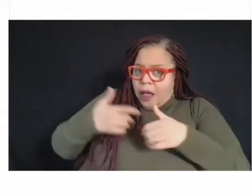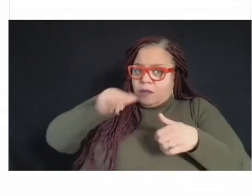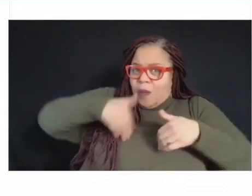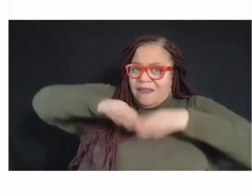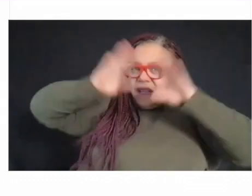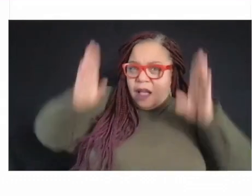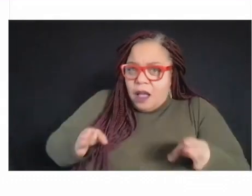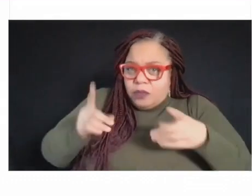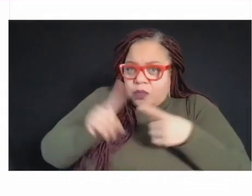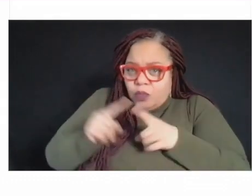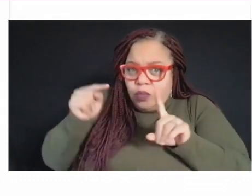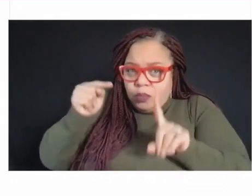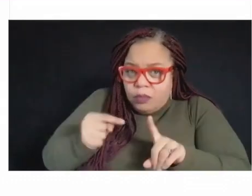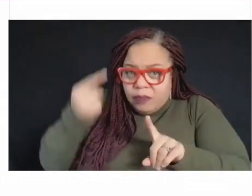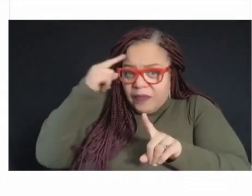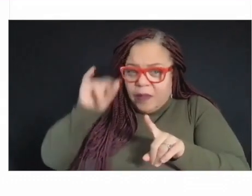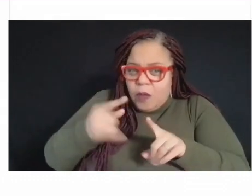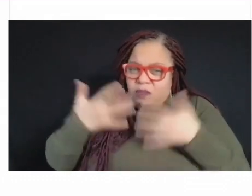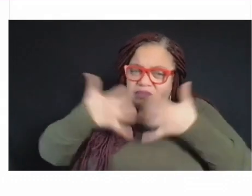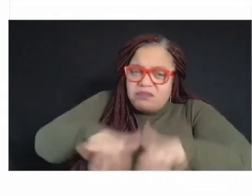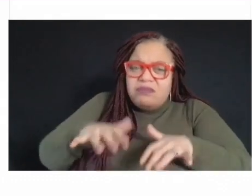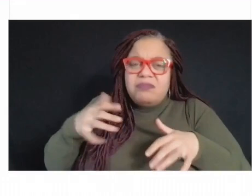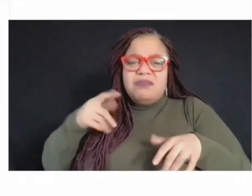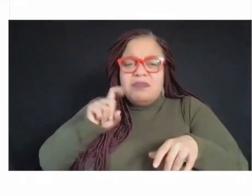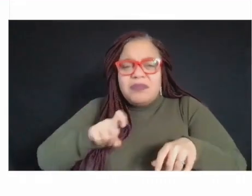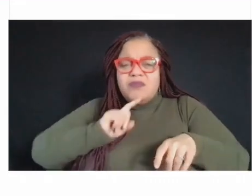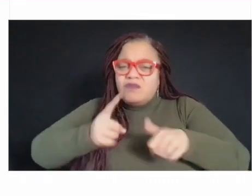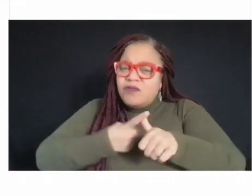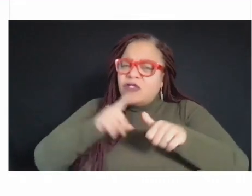of credibility going forward.